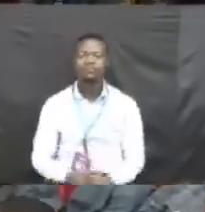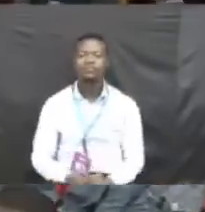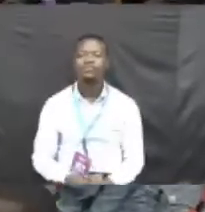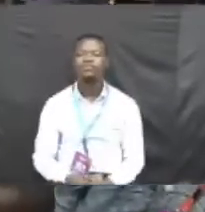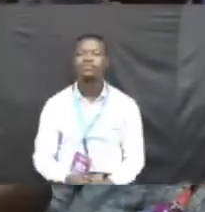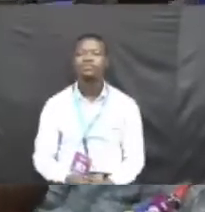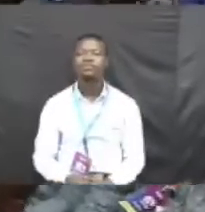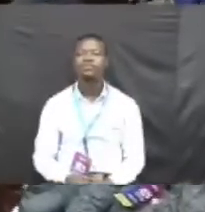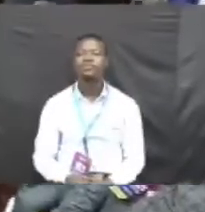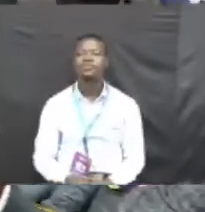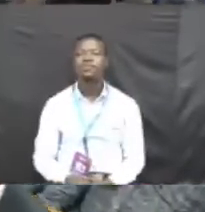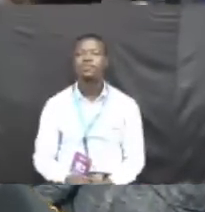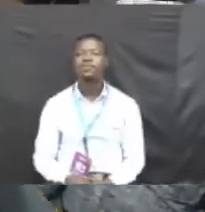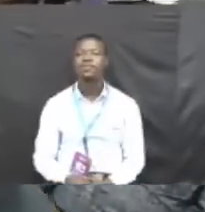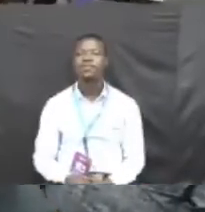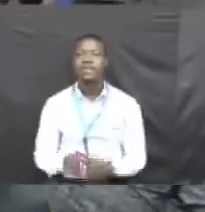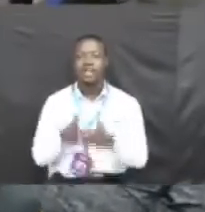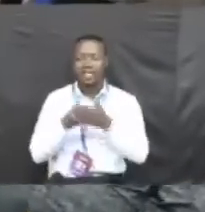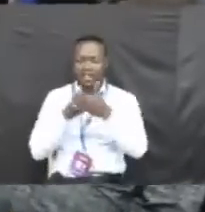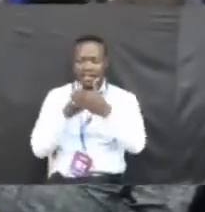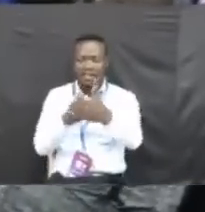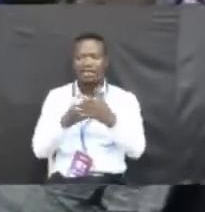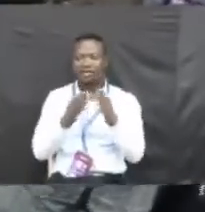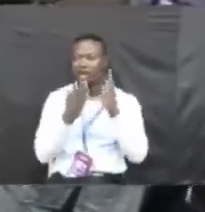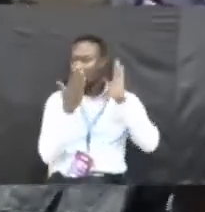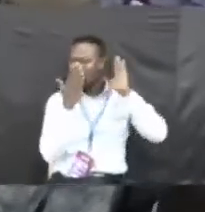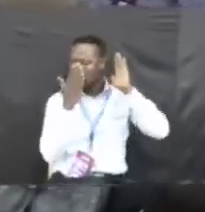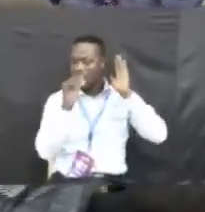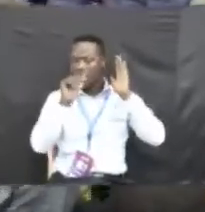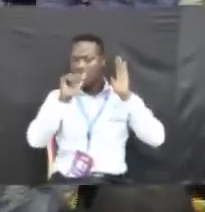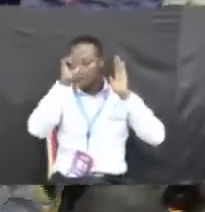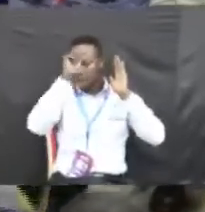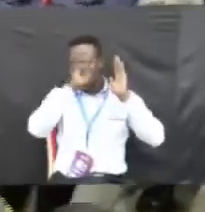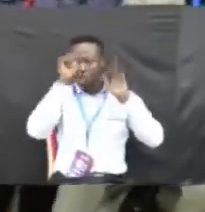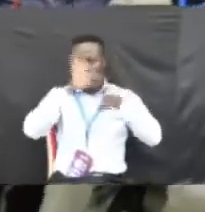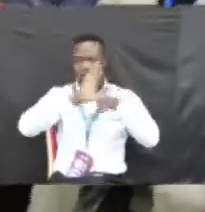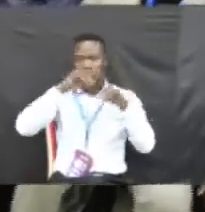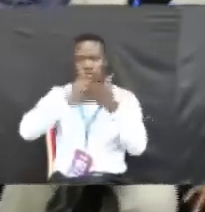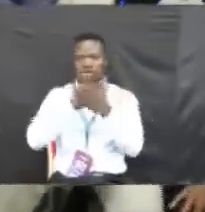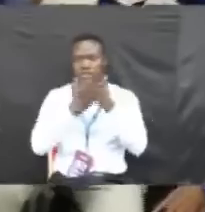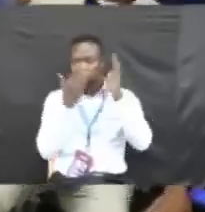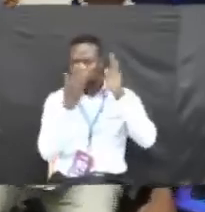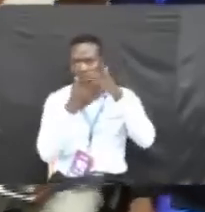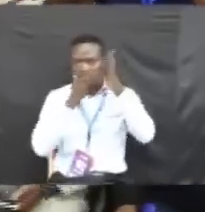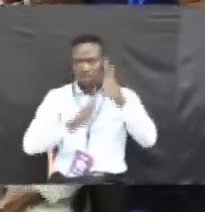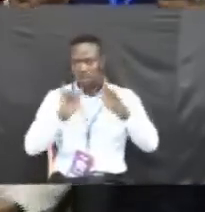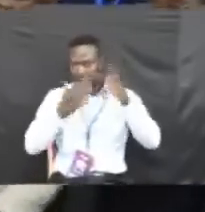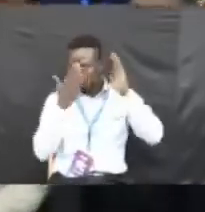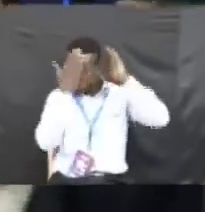He's the leader of the Anglican Church in Ghana. Right.